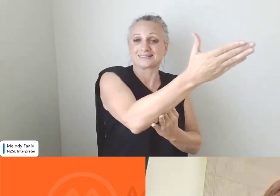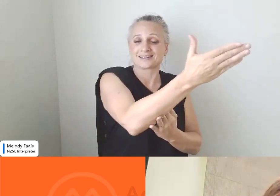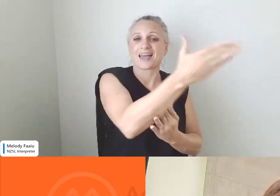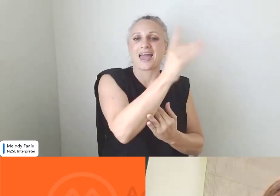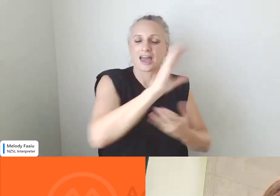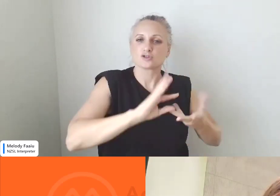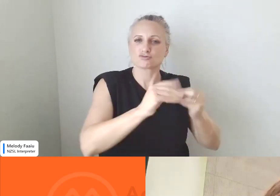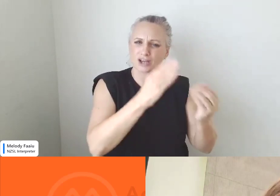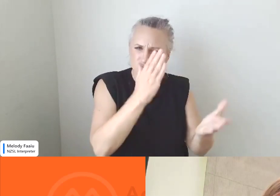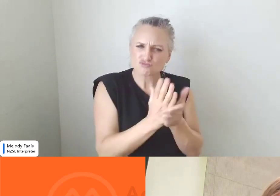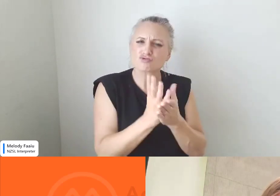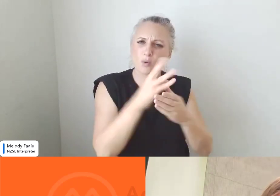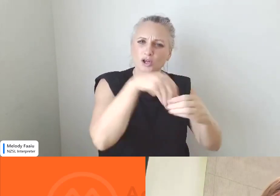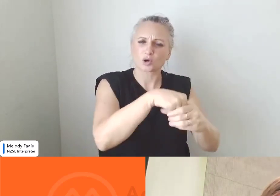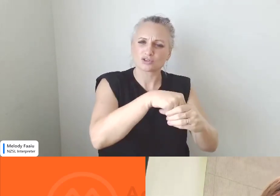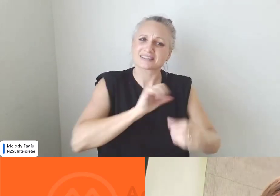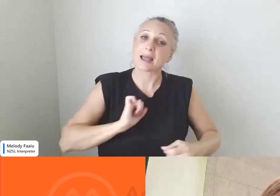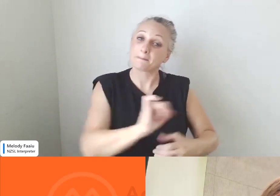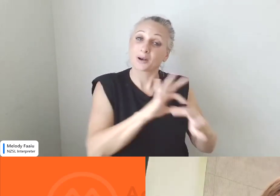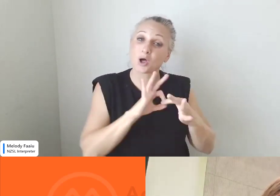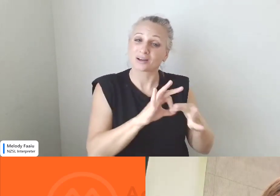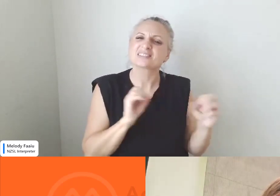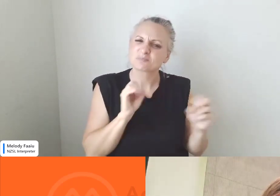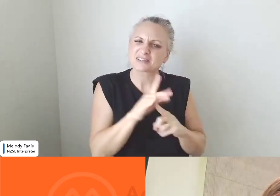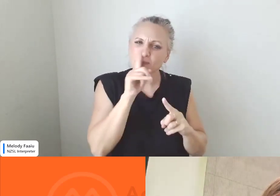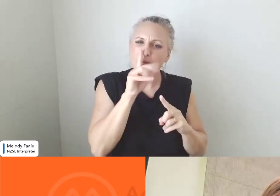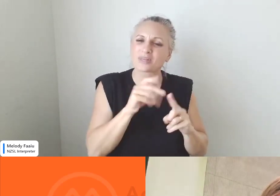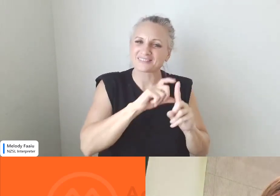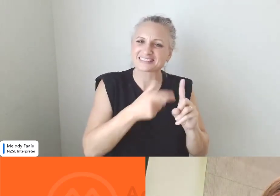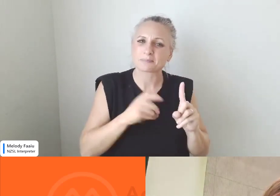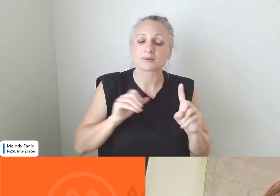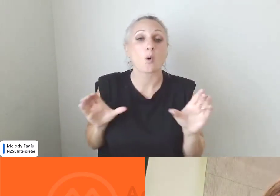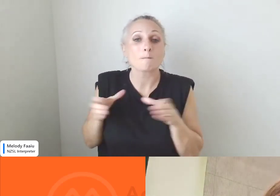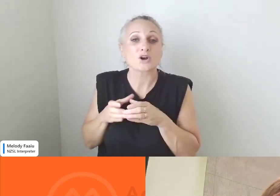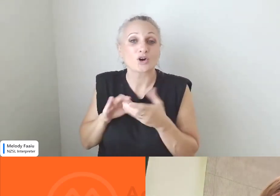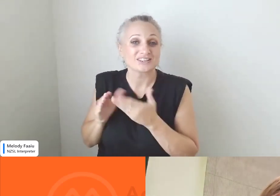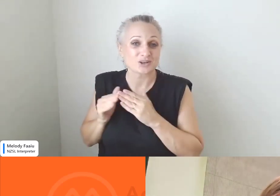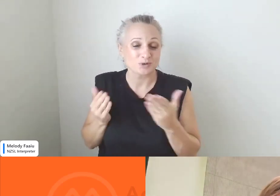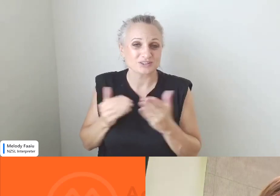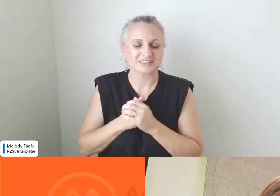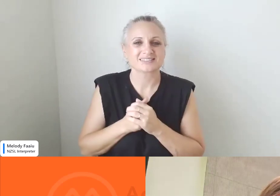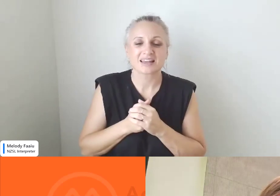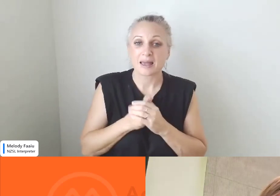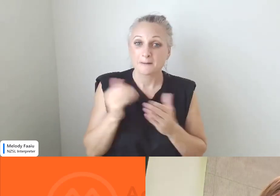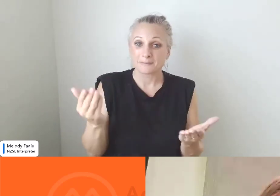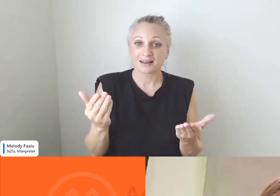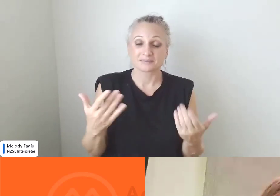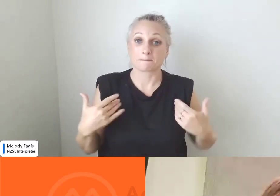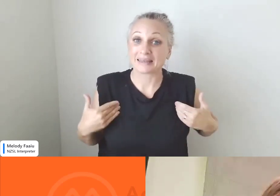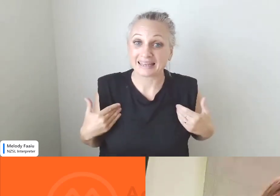belonging, especially for people with disabilities and other minority communities. But as someone myself